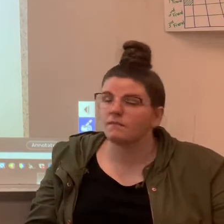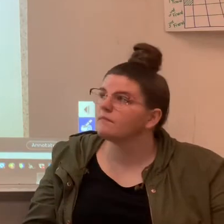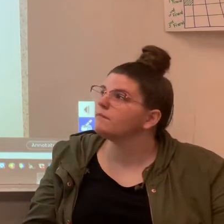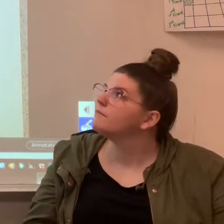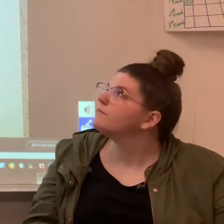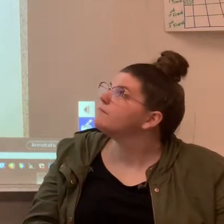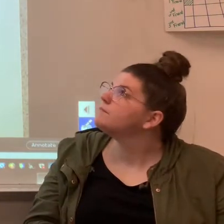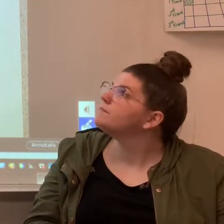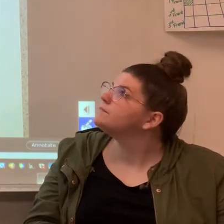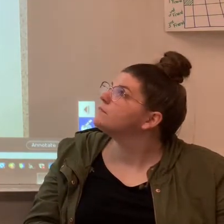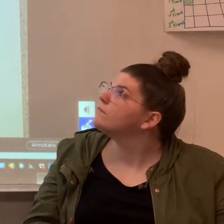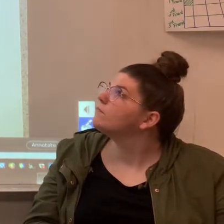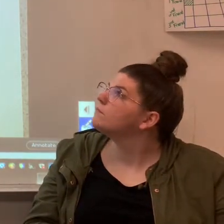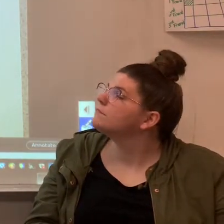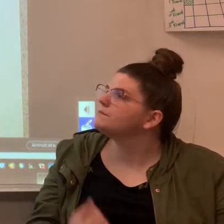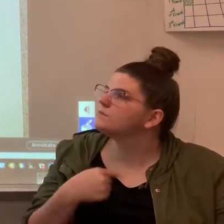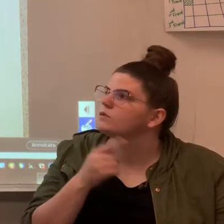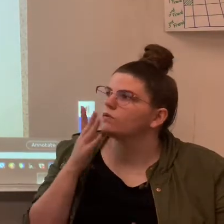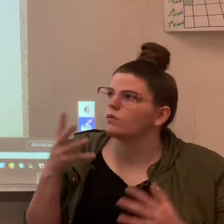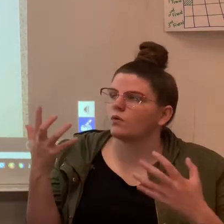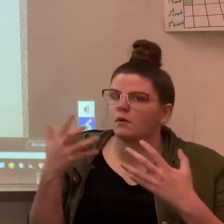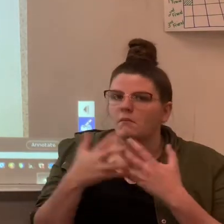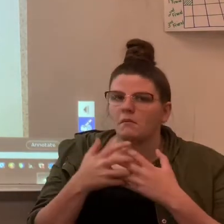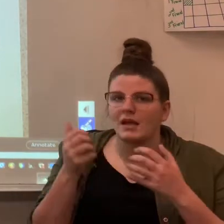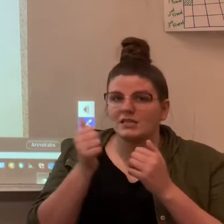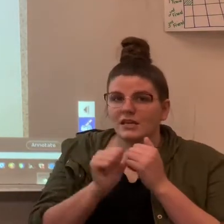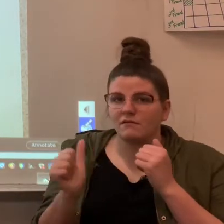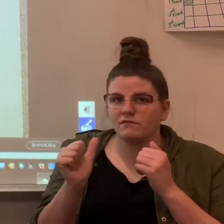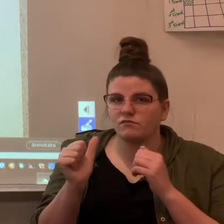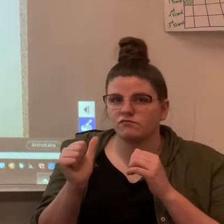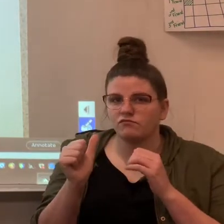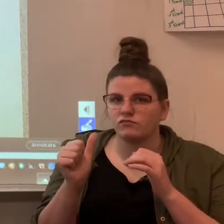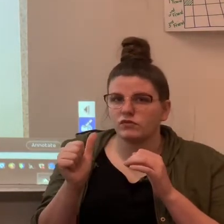This one here, we're going to match each expression to its quotient.